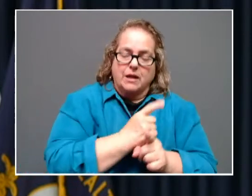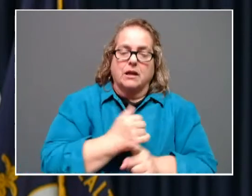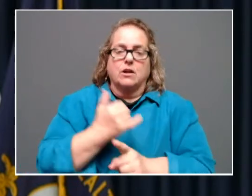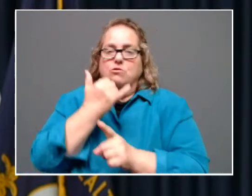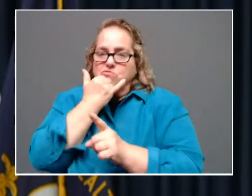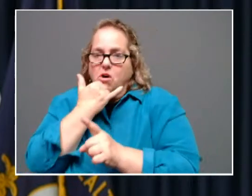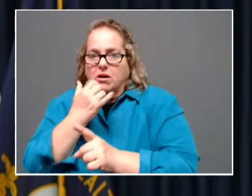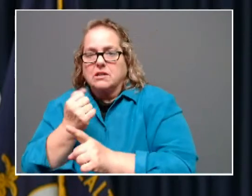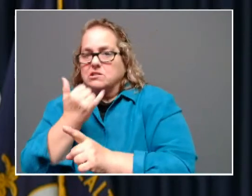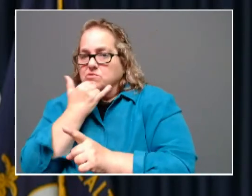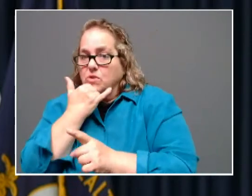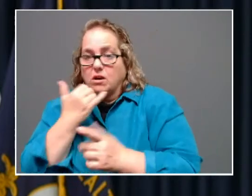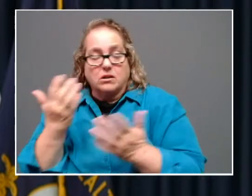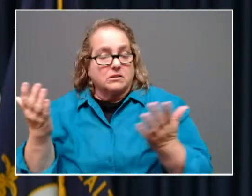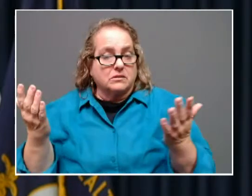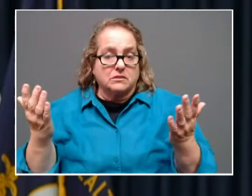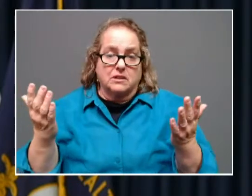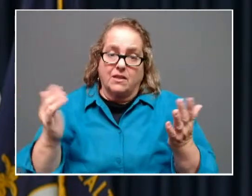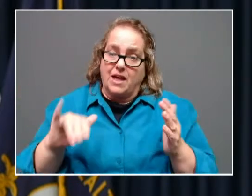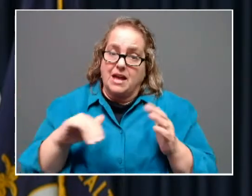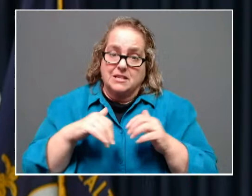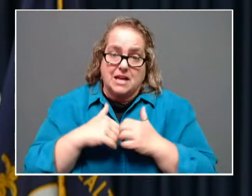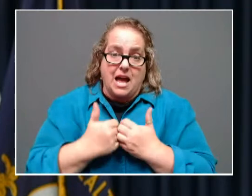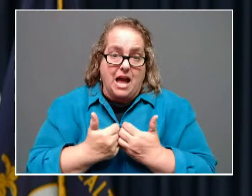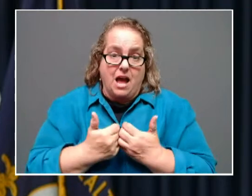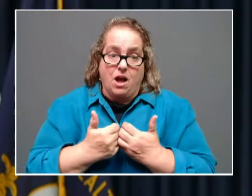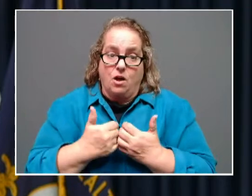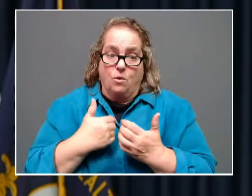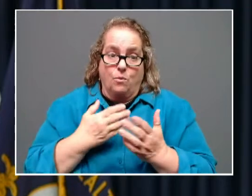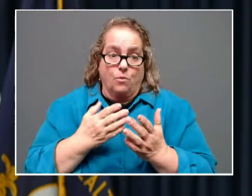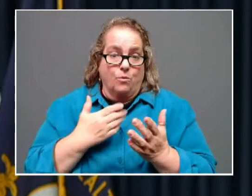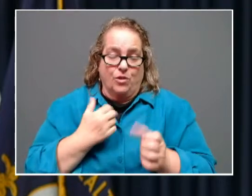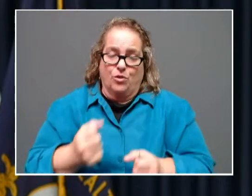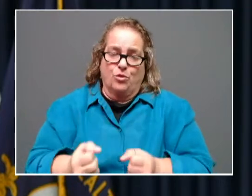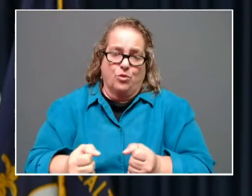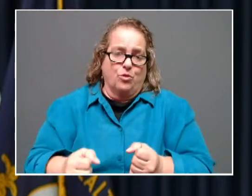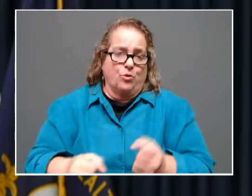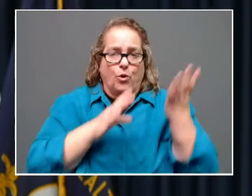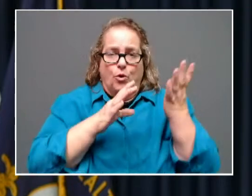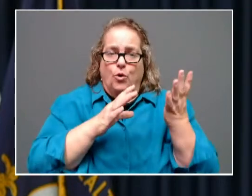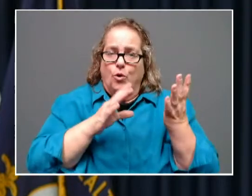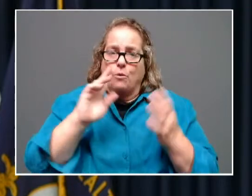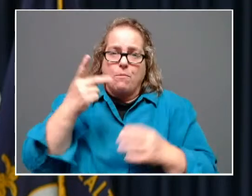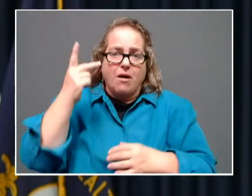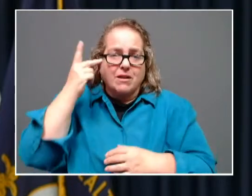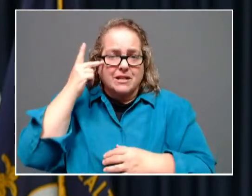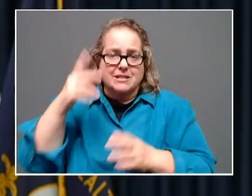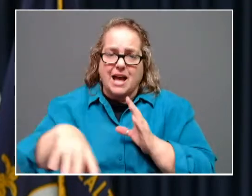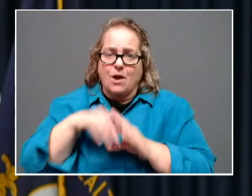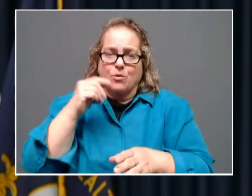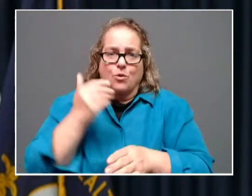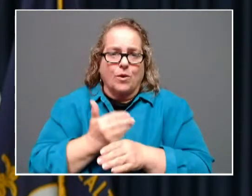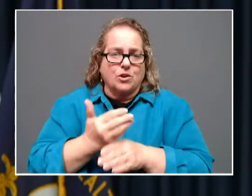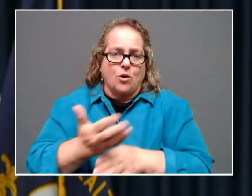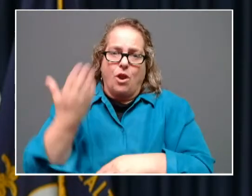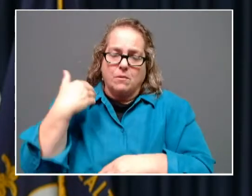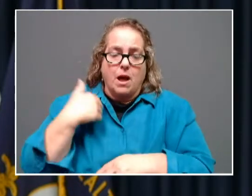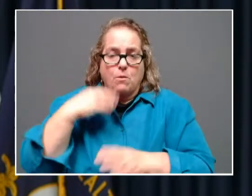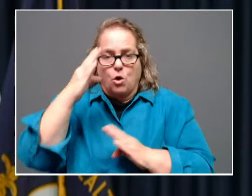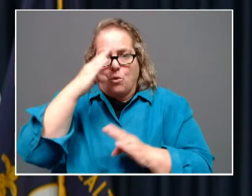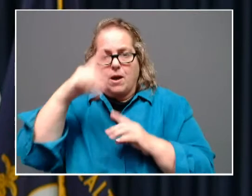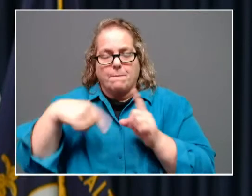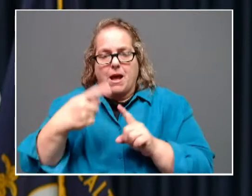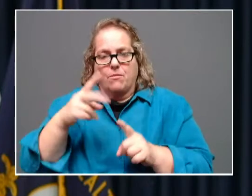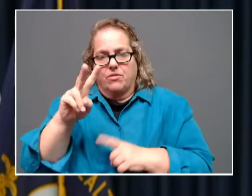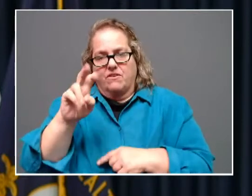And again, that's how we threw politics out the window a long time ago. I'm worried about the veteran who deserves